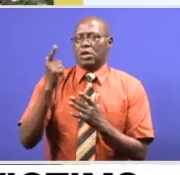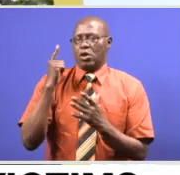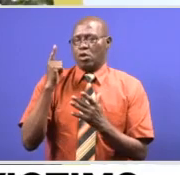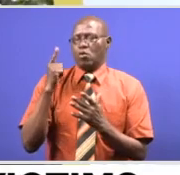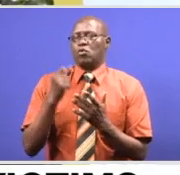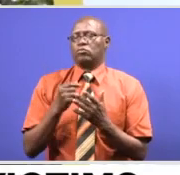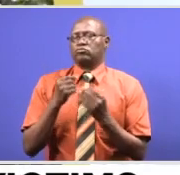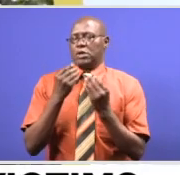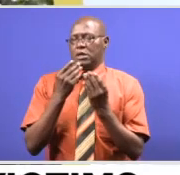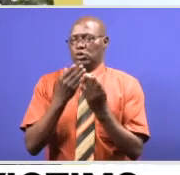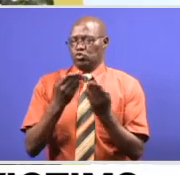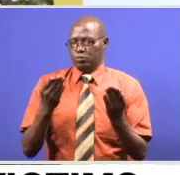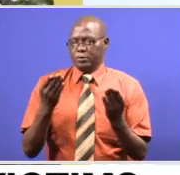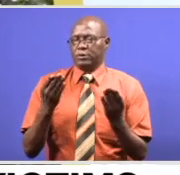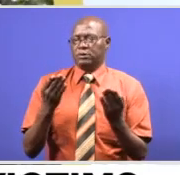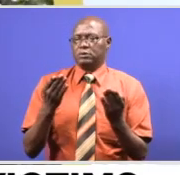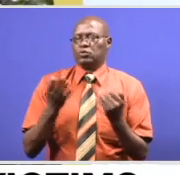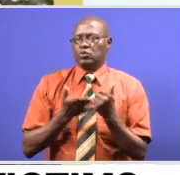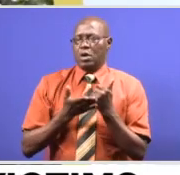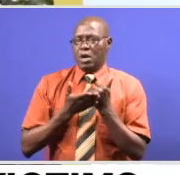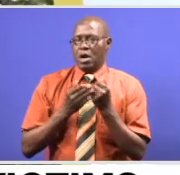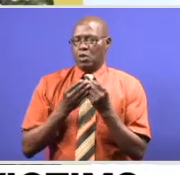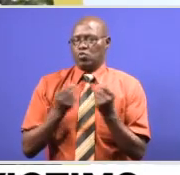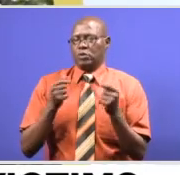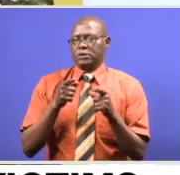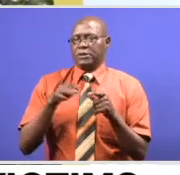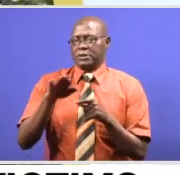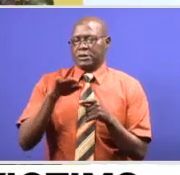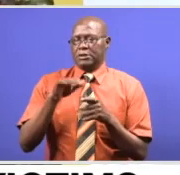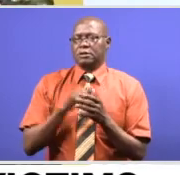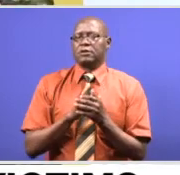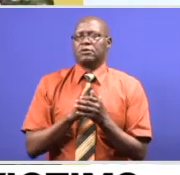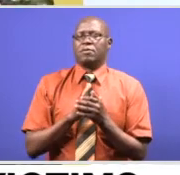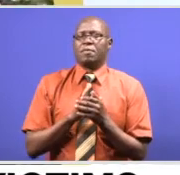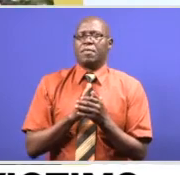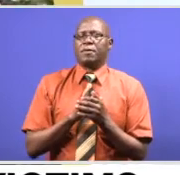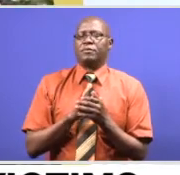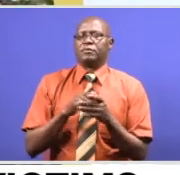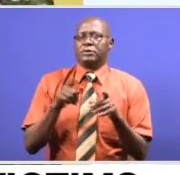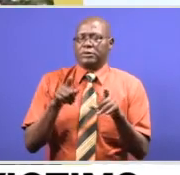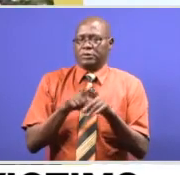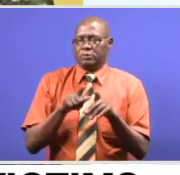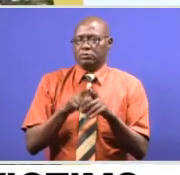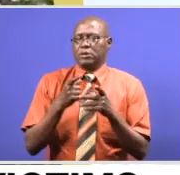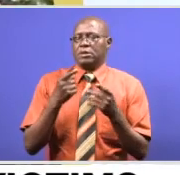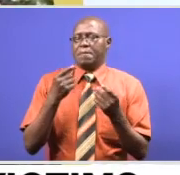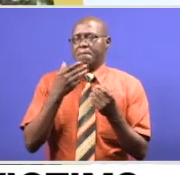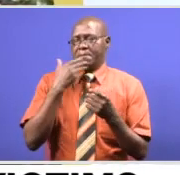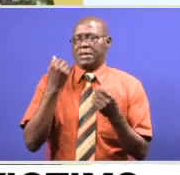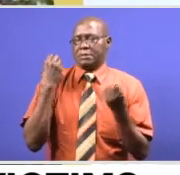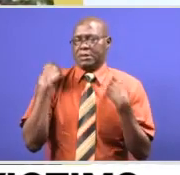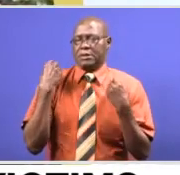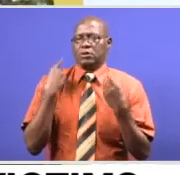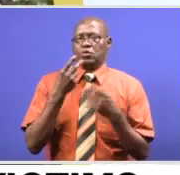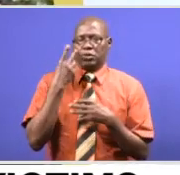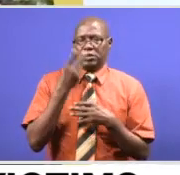issues in road safety management. We do believe the laws currently in place require alignment to best practices. We have